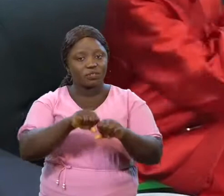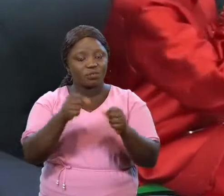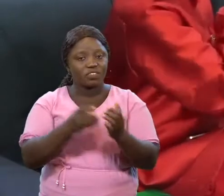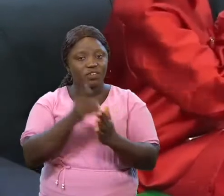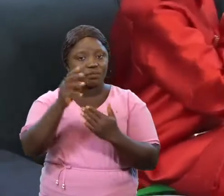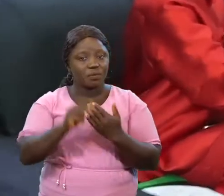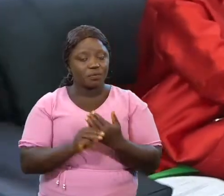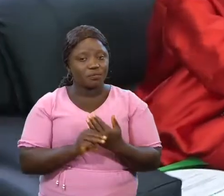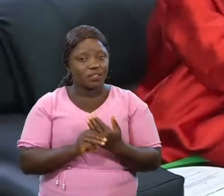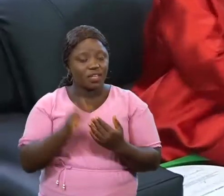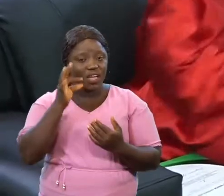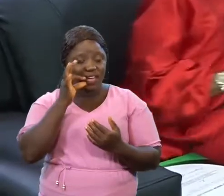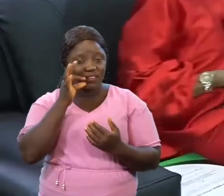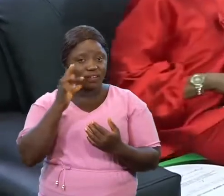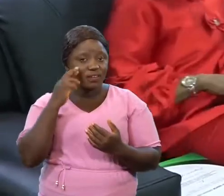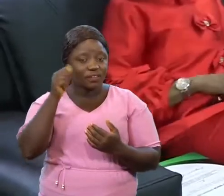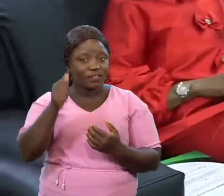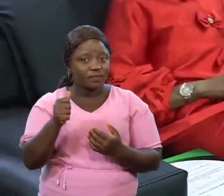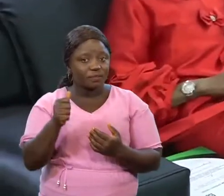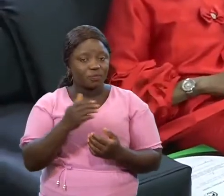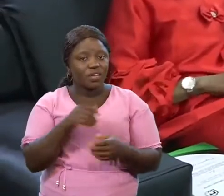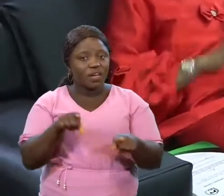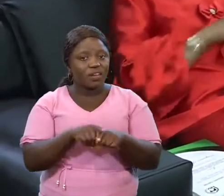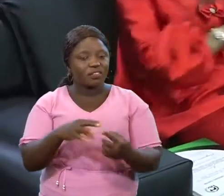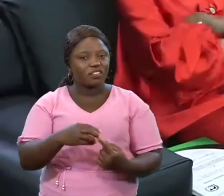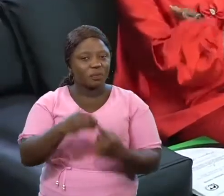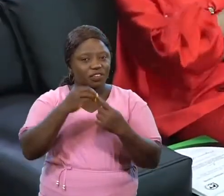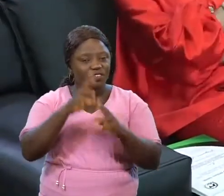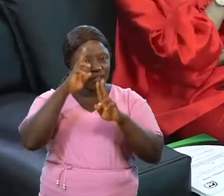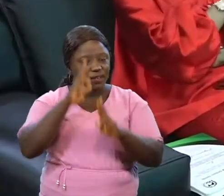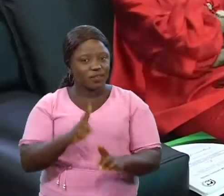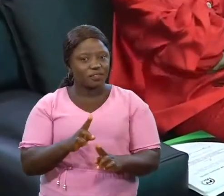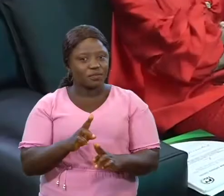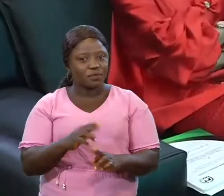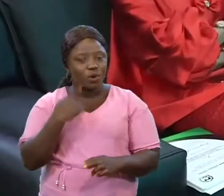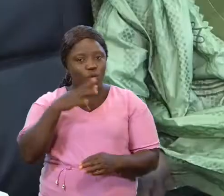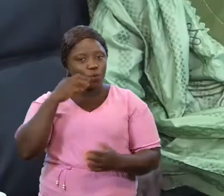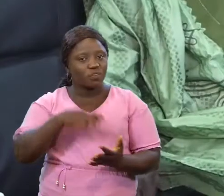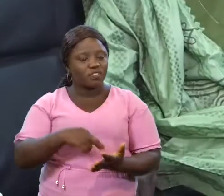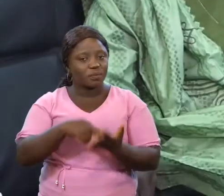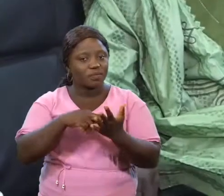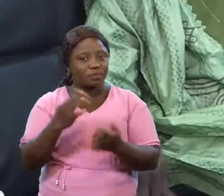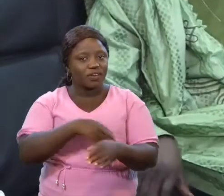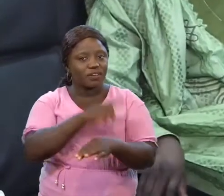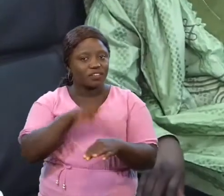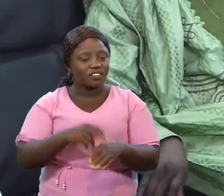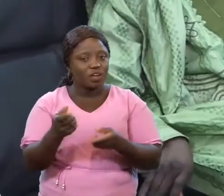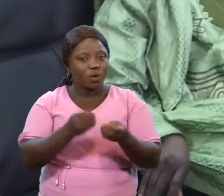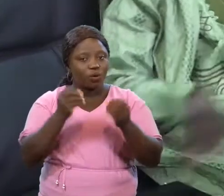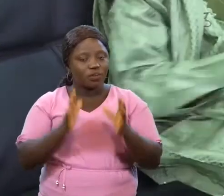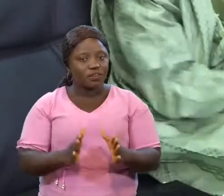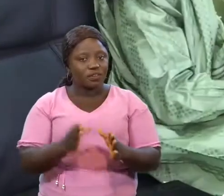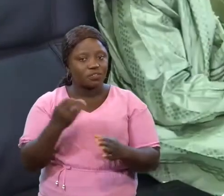Management and Social Development, Hajia Sadia Umar Farouk, as the special guest of honor, who was represented by the